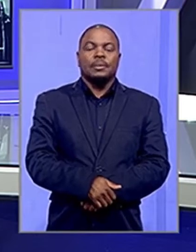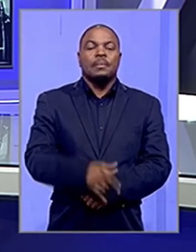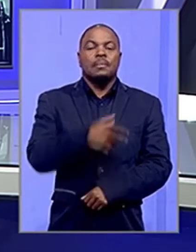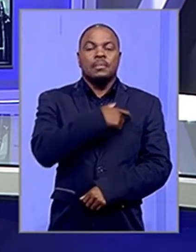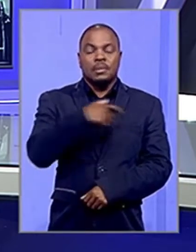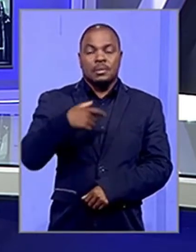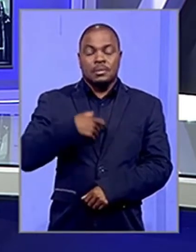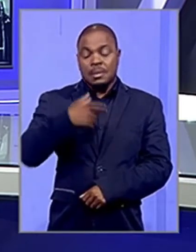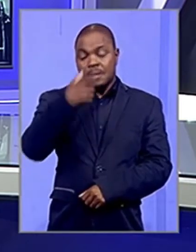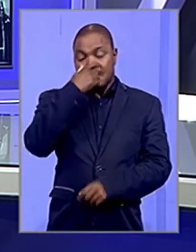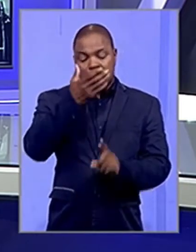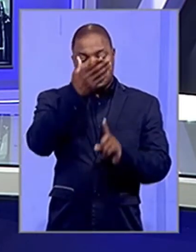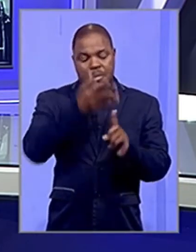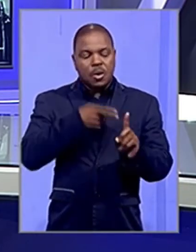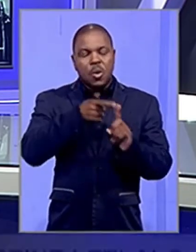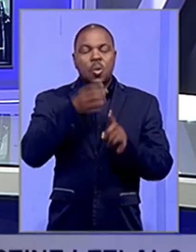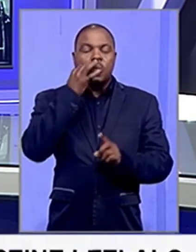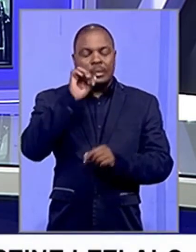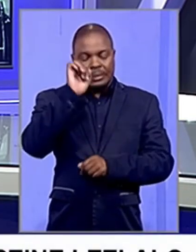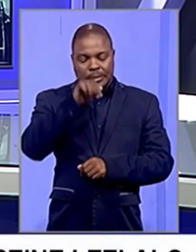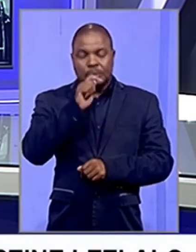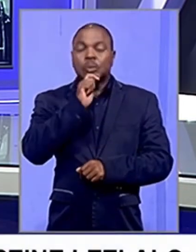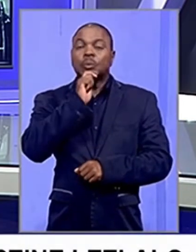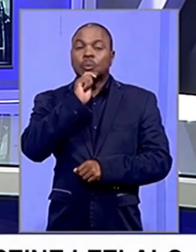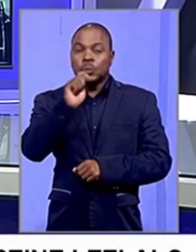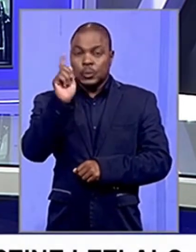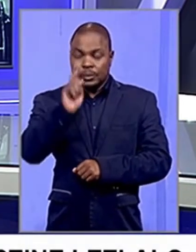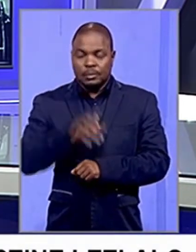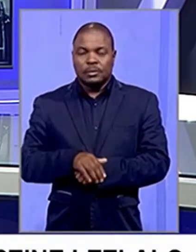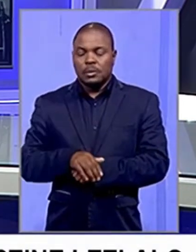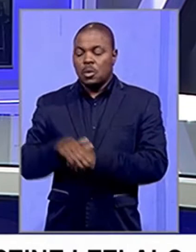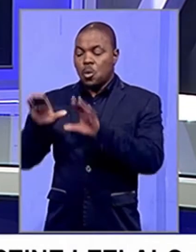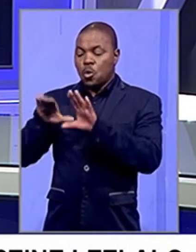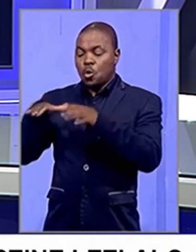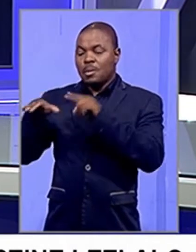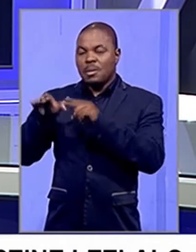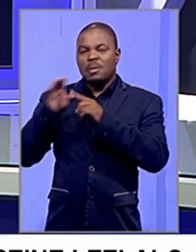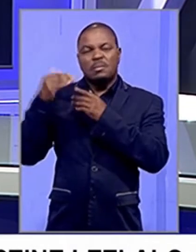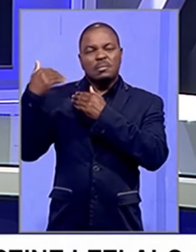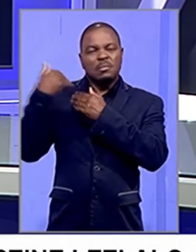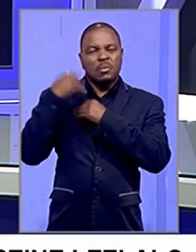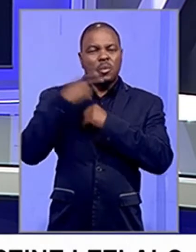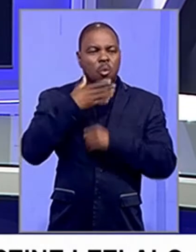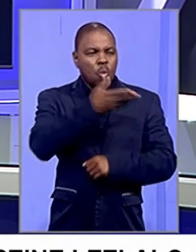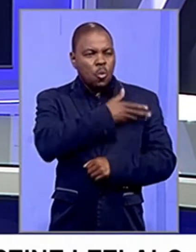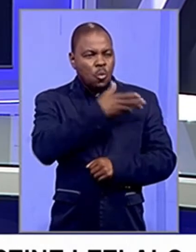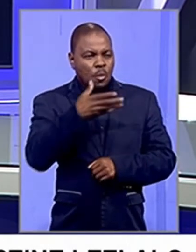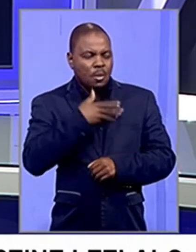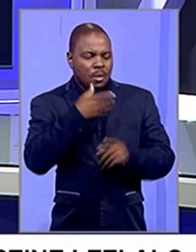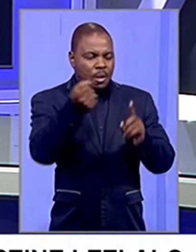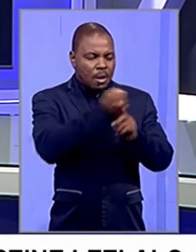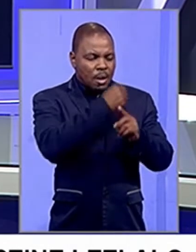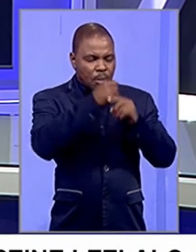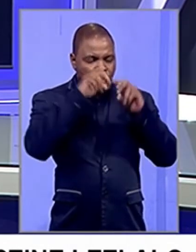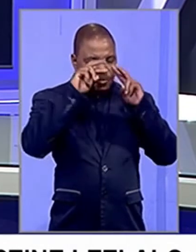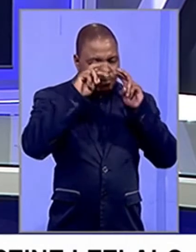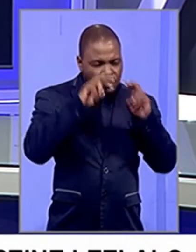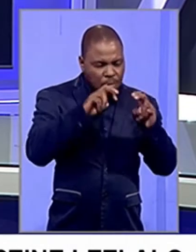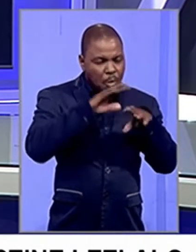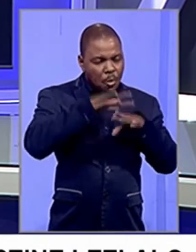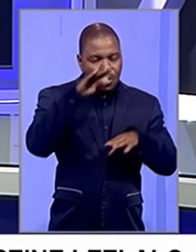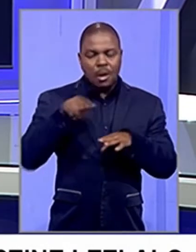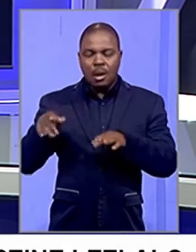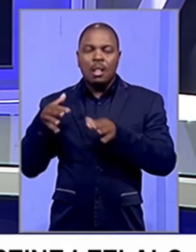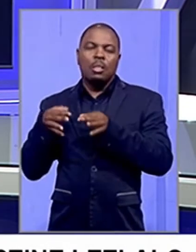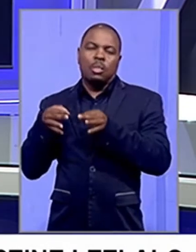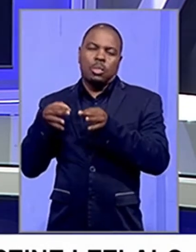Mopresidente Cyril Ramaphosa wa amogetse gore go tlhamiwa ga kgotla e ka ga tiriso dikgoka ya bong go diegile mme le fa go ntse jalo